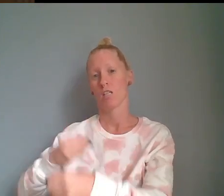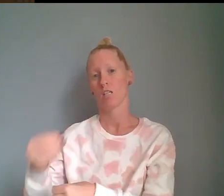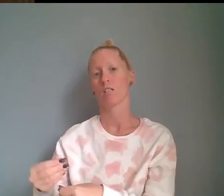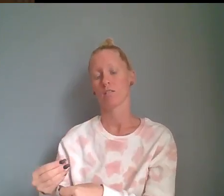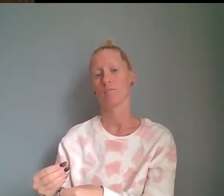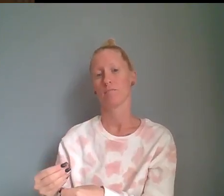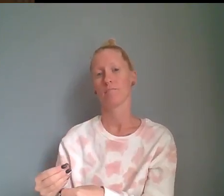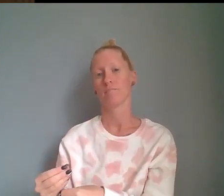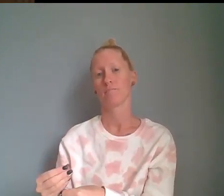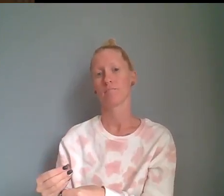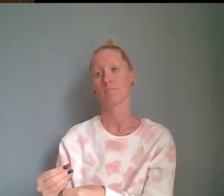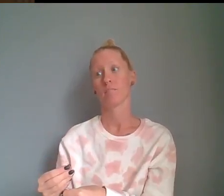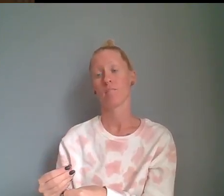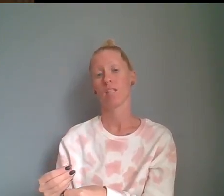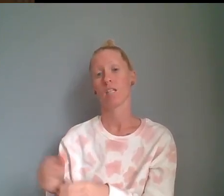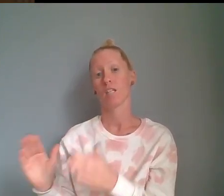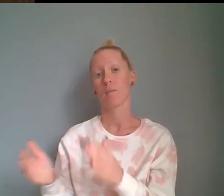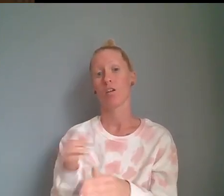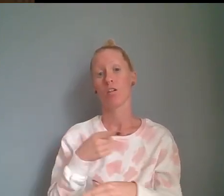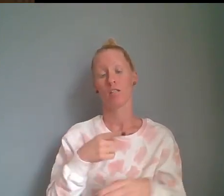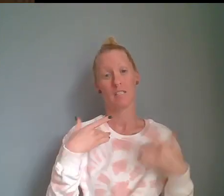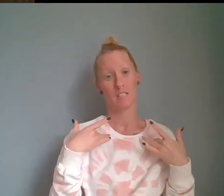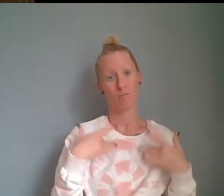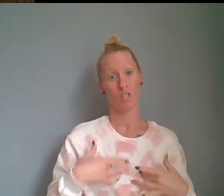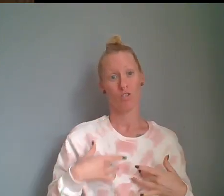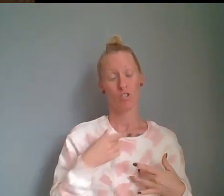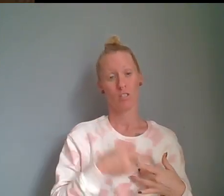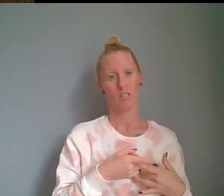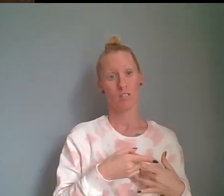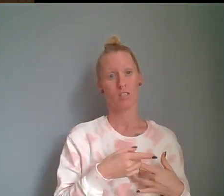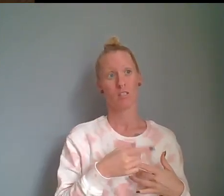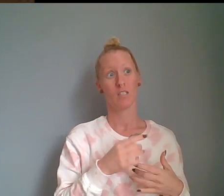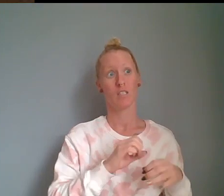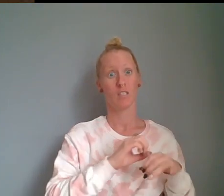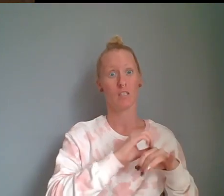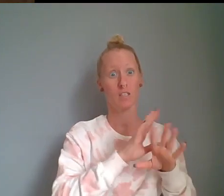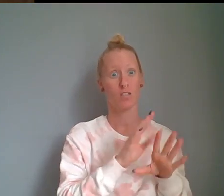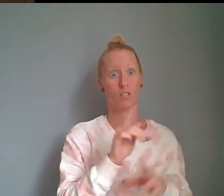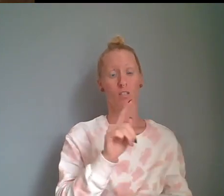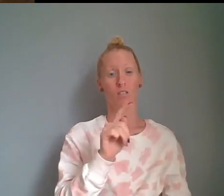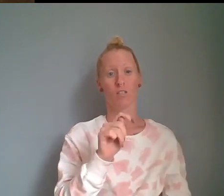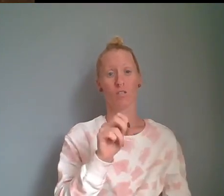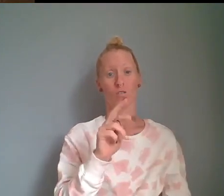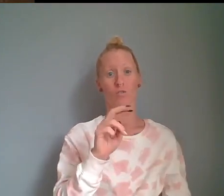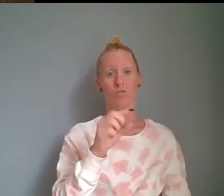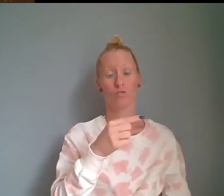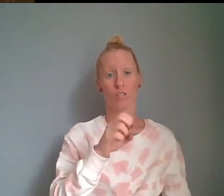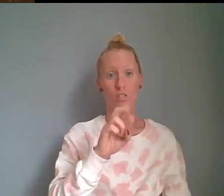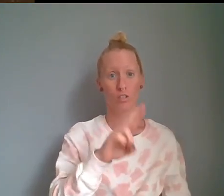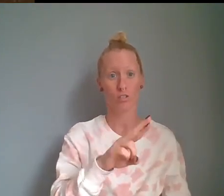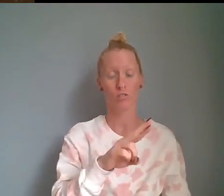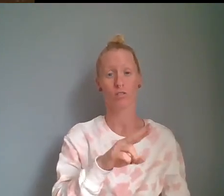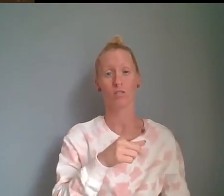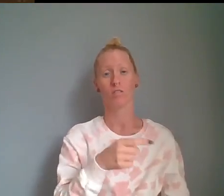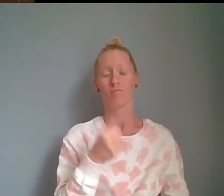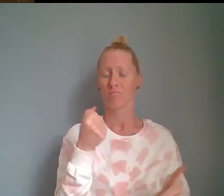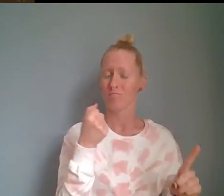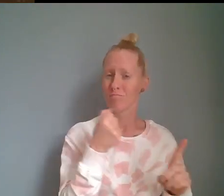it. Whereas people who have depression that is clearly triggered by a major life event, like a trauma or a loss,